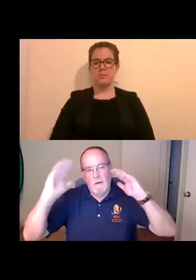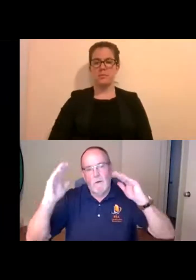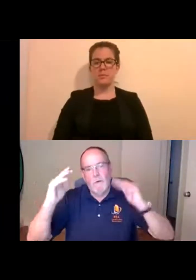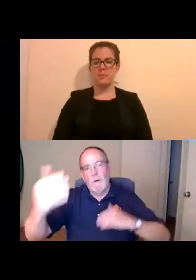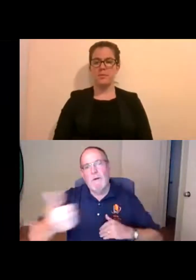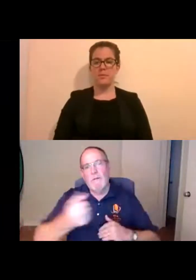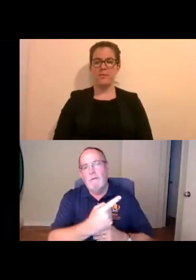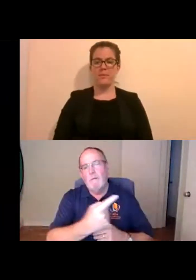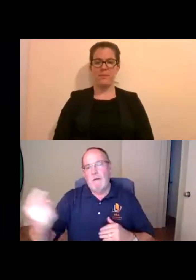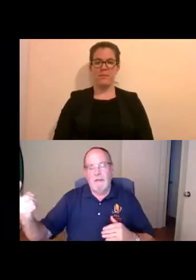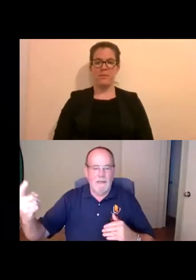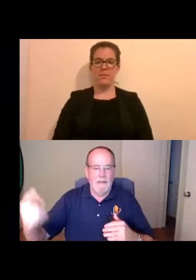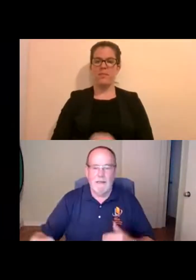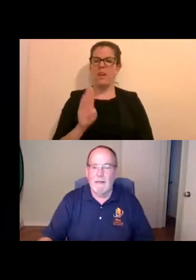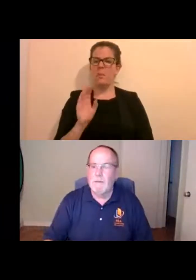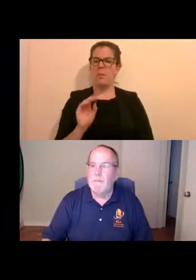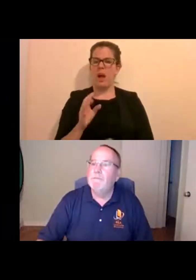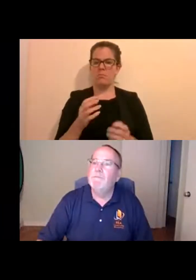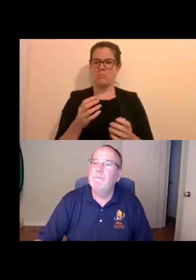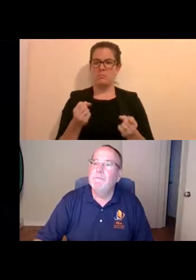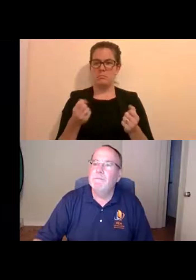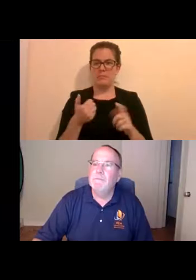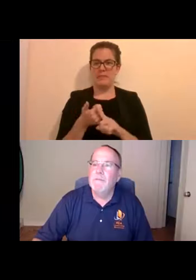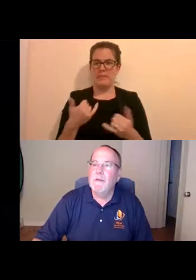Hello, hello, welcome everyone. Um,